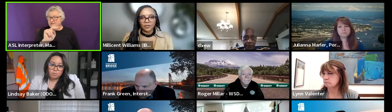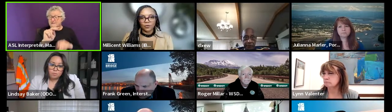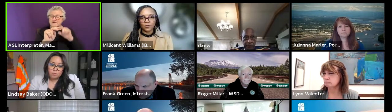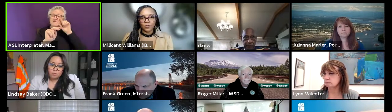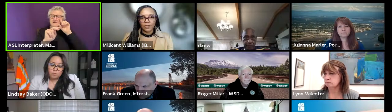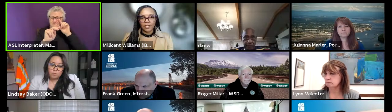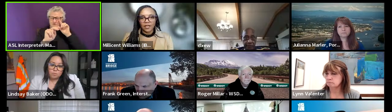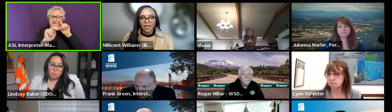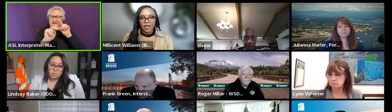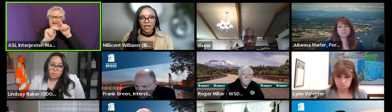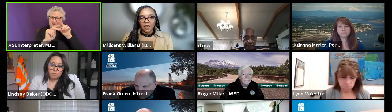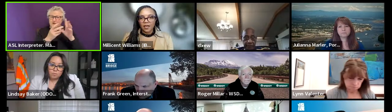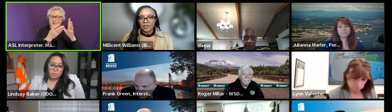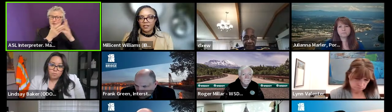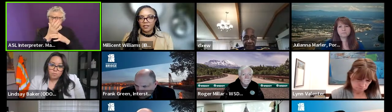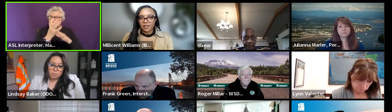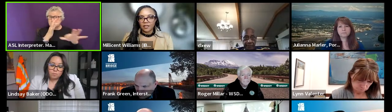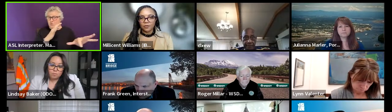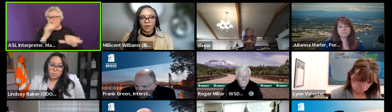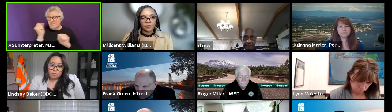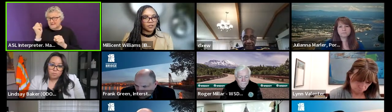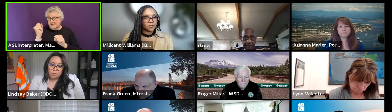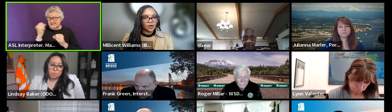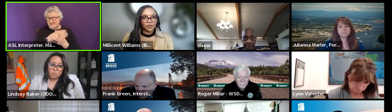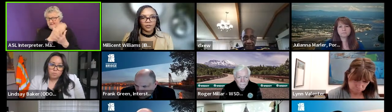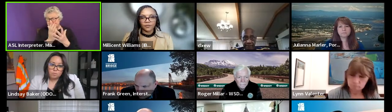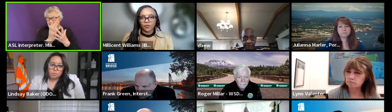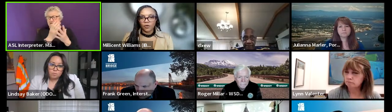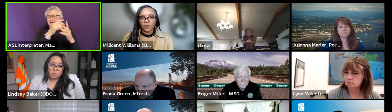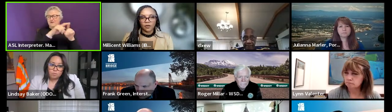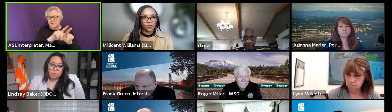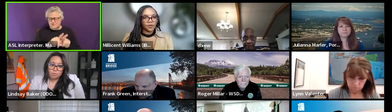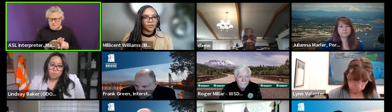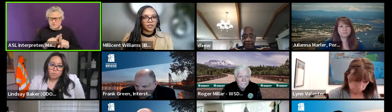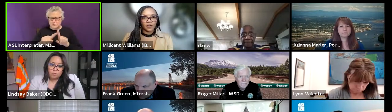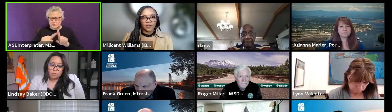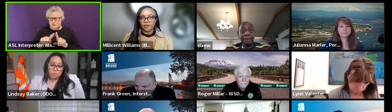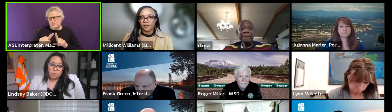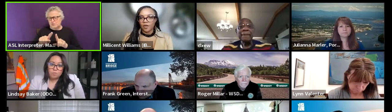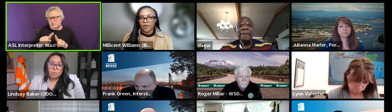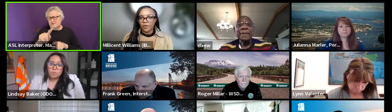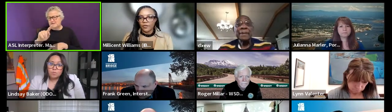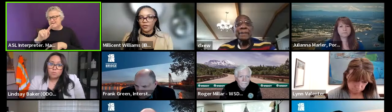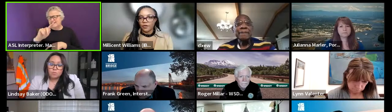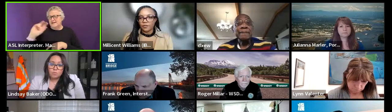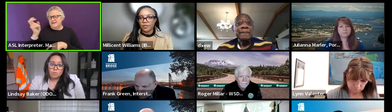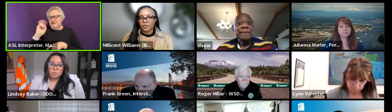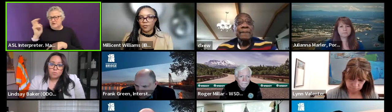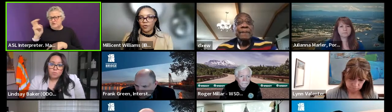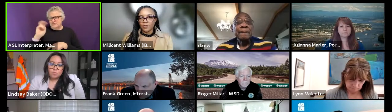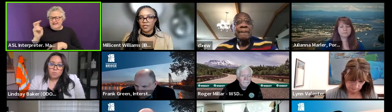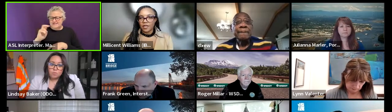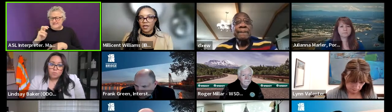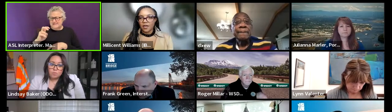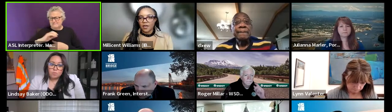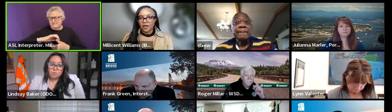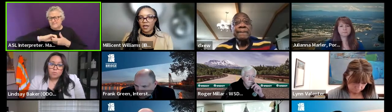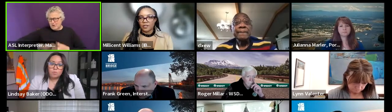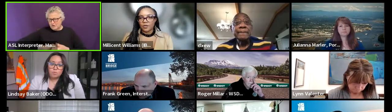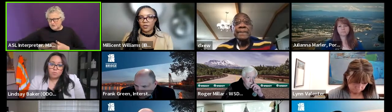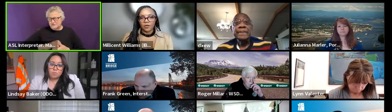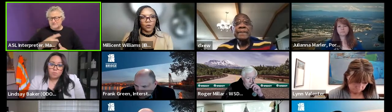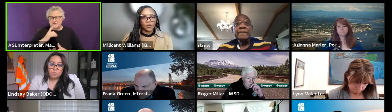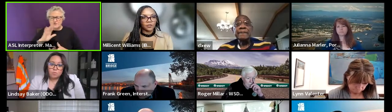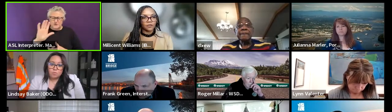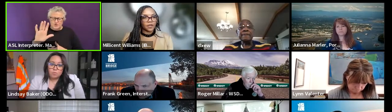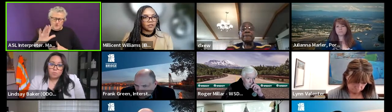us through that so quickly. And again, to our transit partners for your words of both encouragement and support